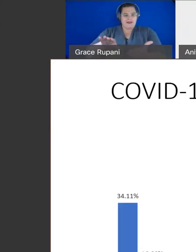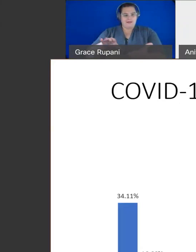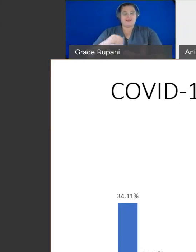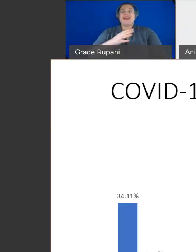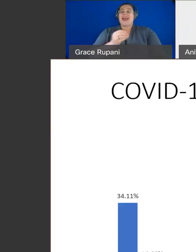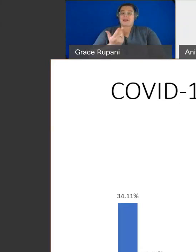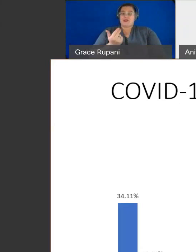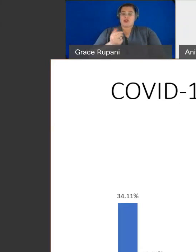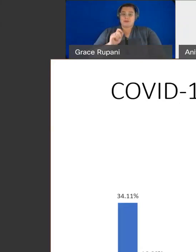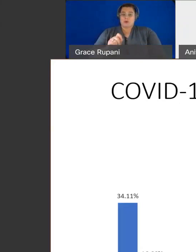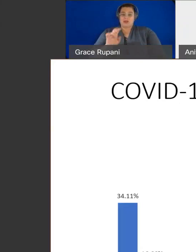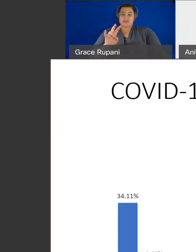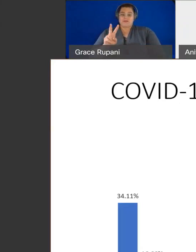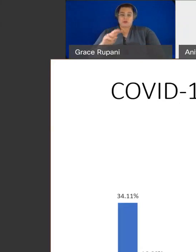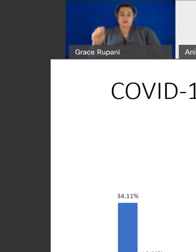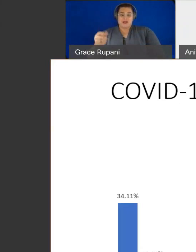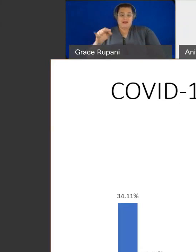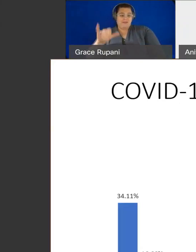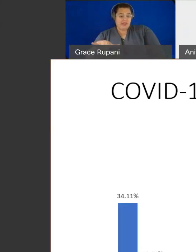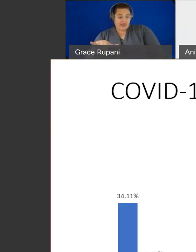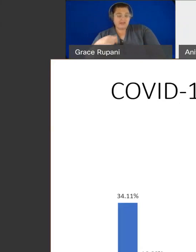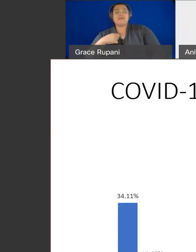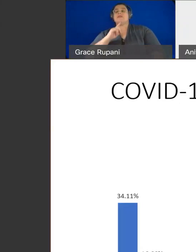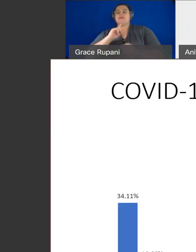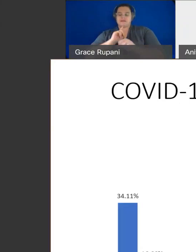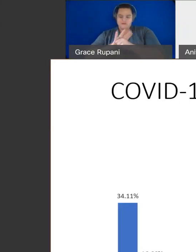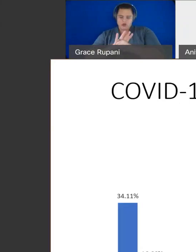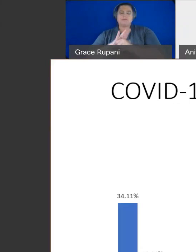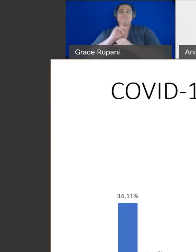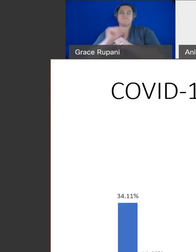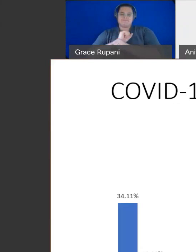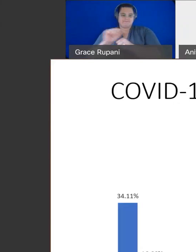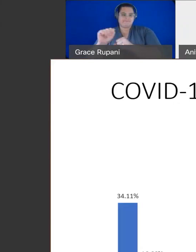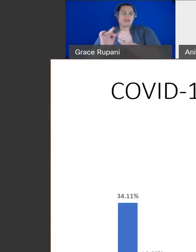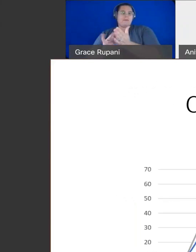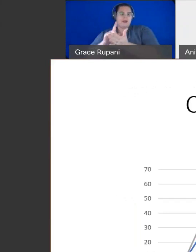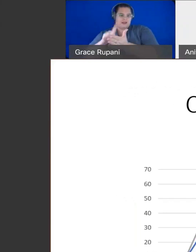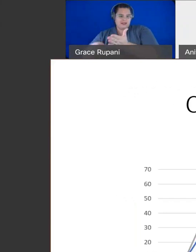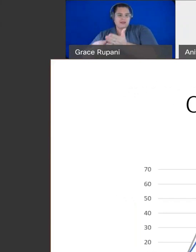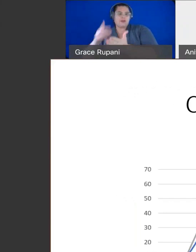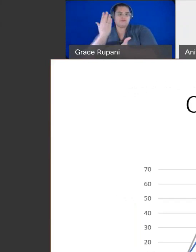have a confirmed cause of death as COVID-19 or a presumed cause of death as COVID-19.